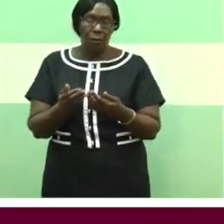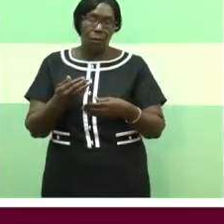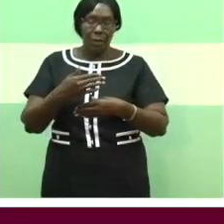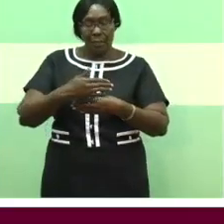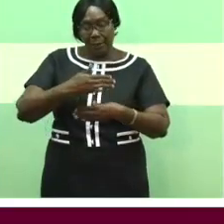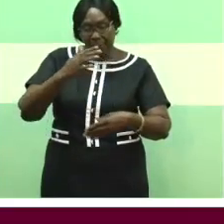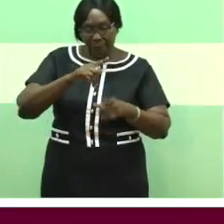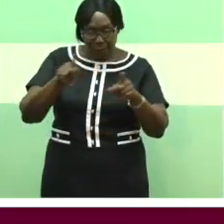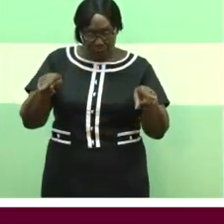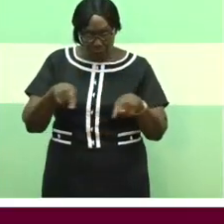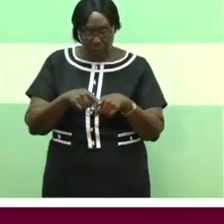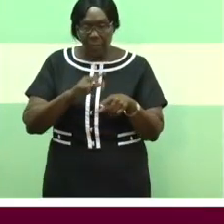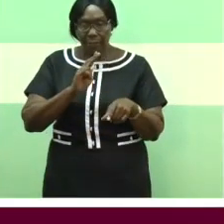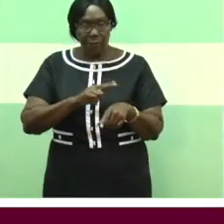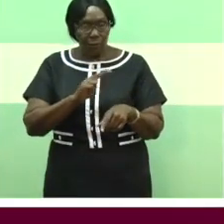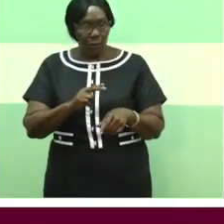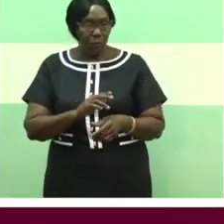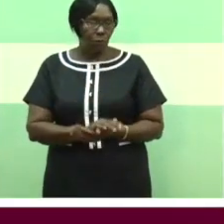there.